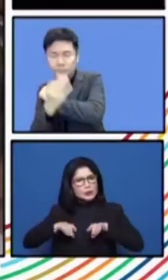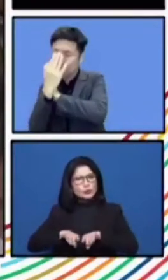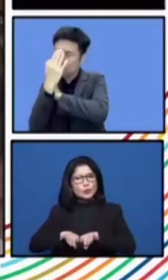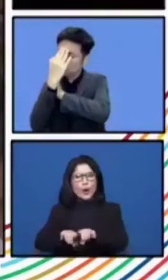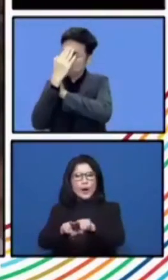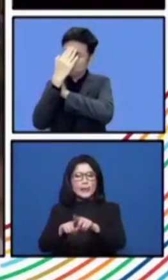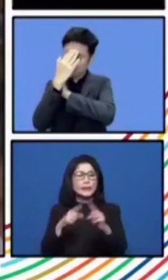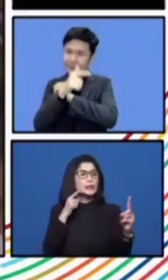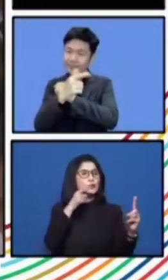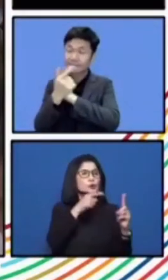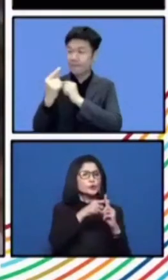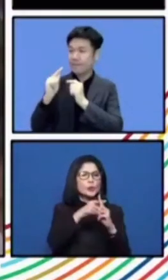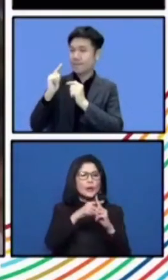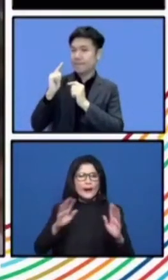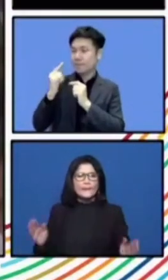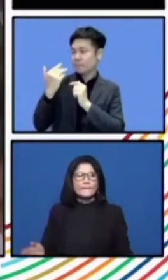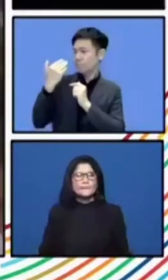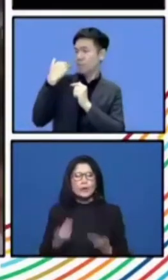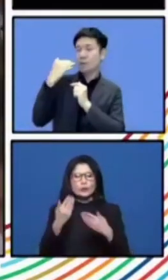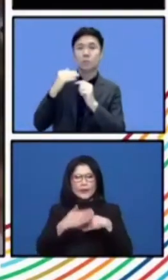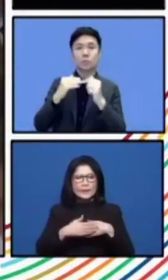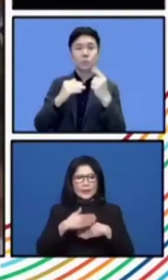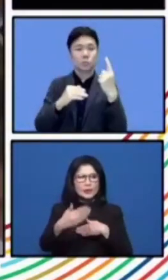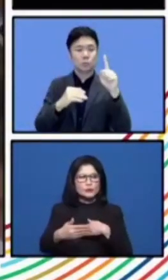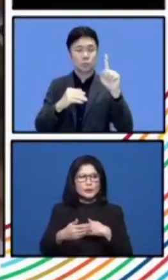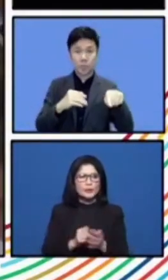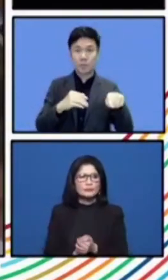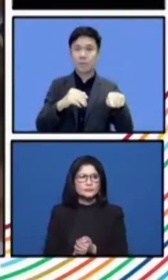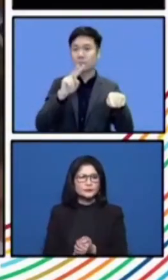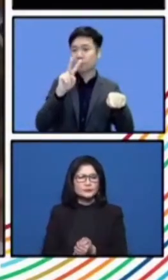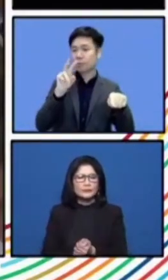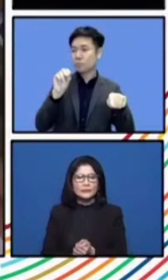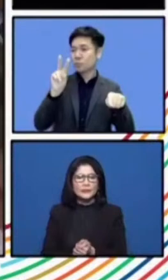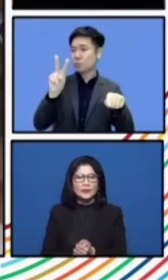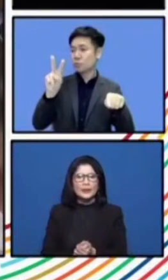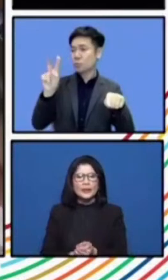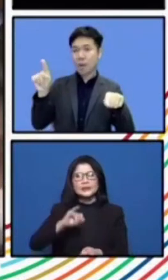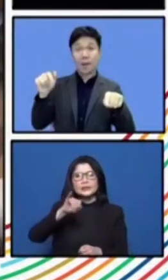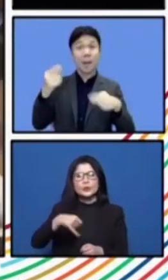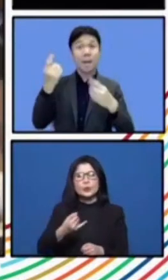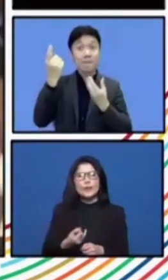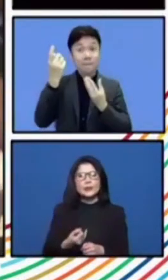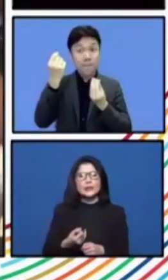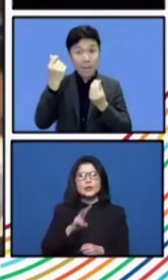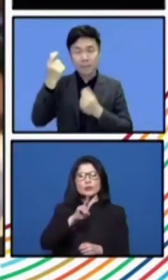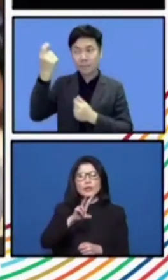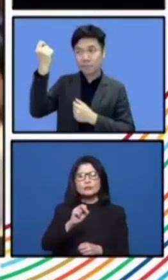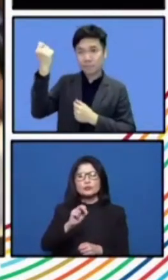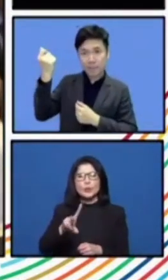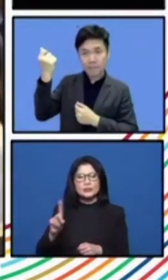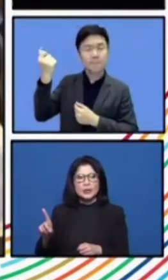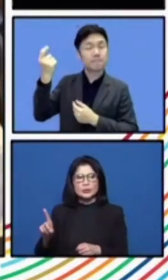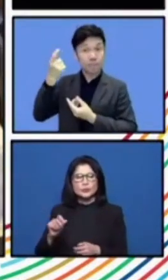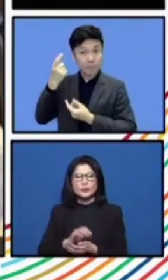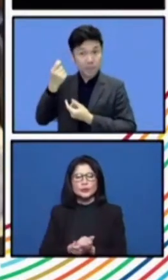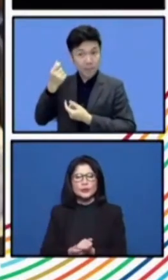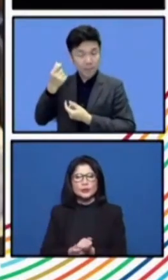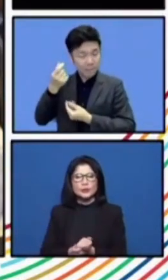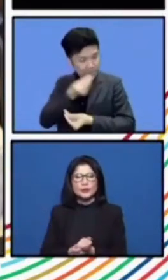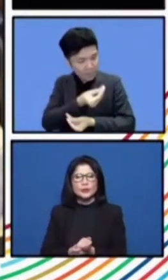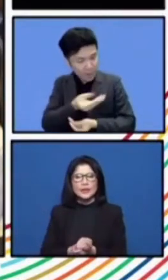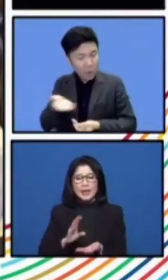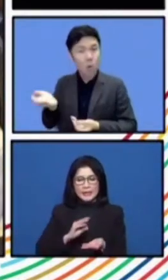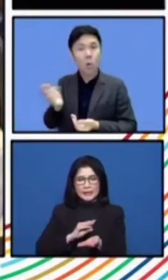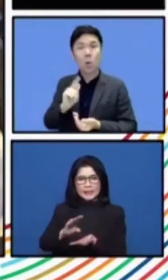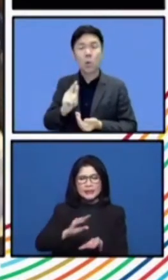January 2021 monthly cash transfers and allowance for eligible people with disabilities have been